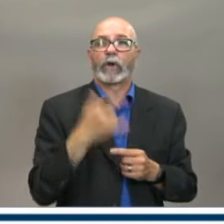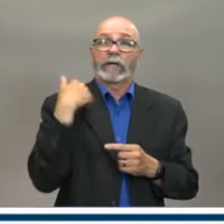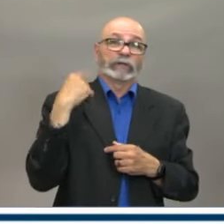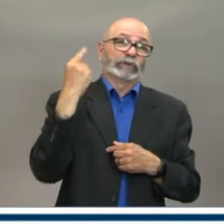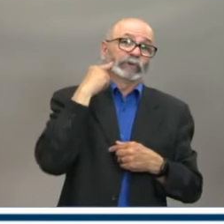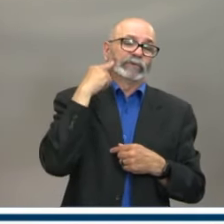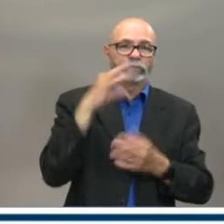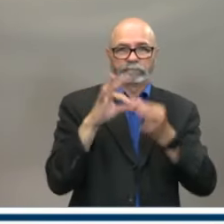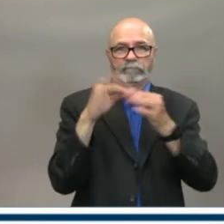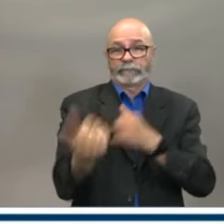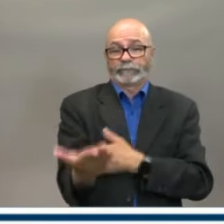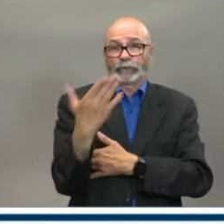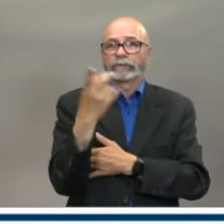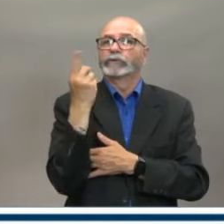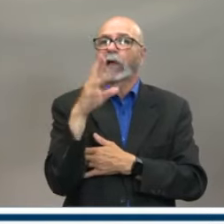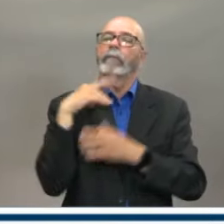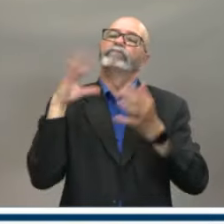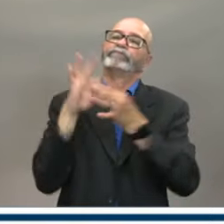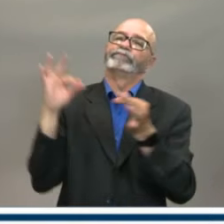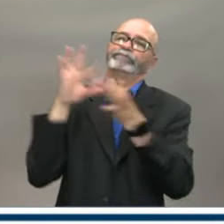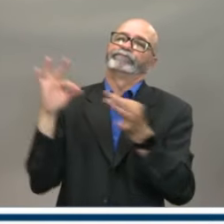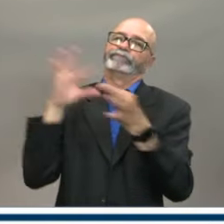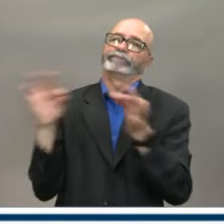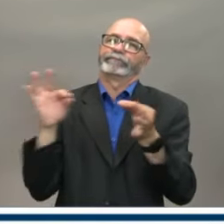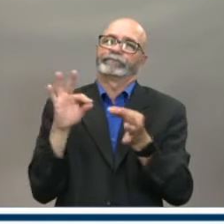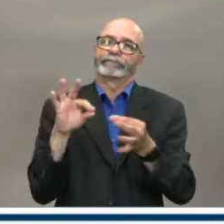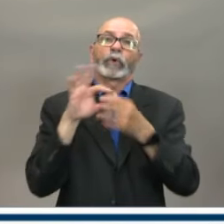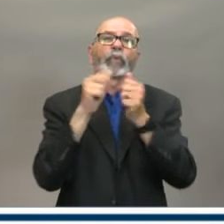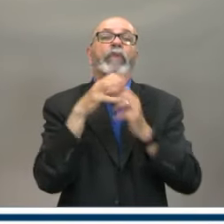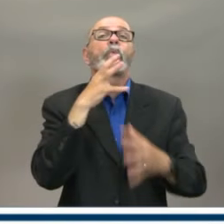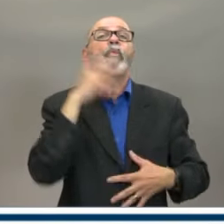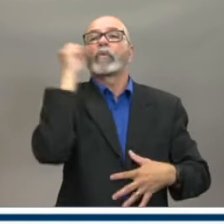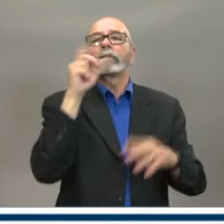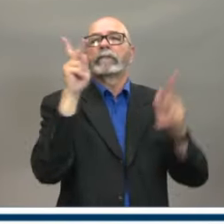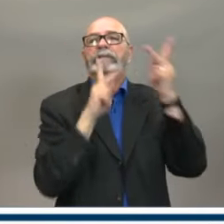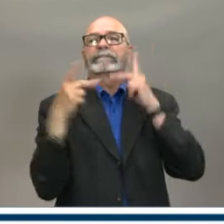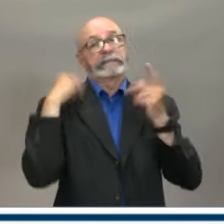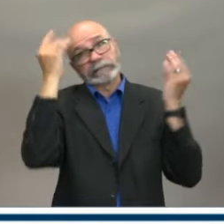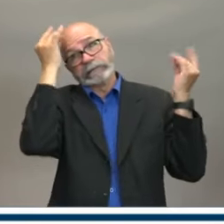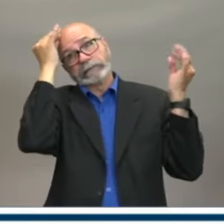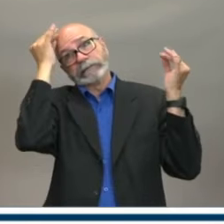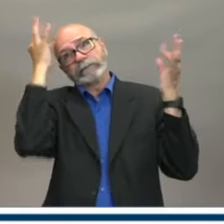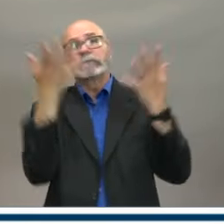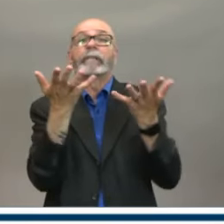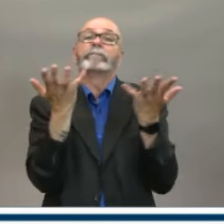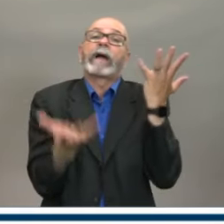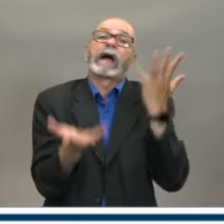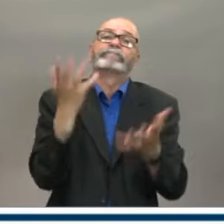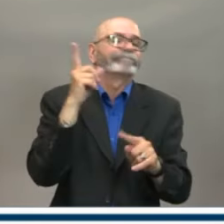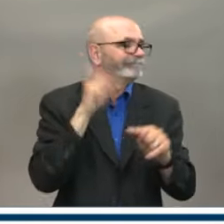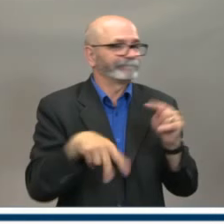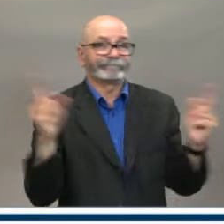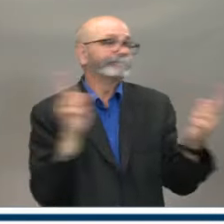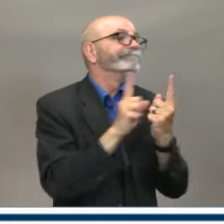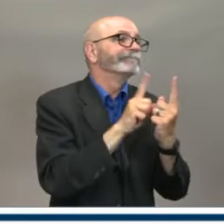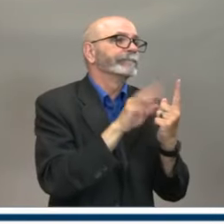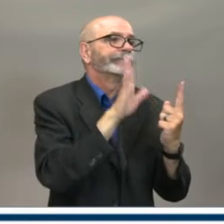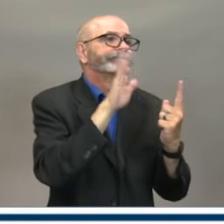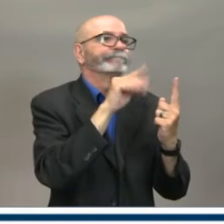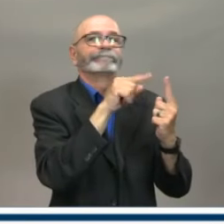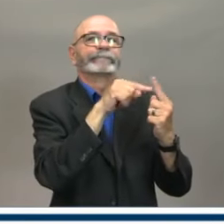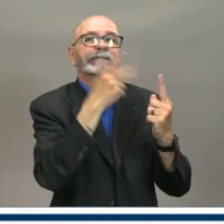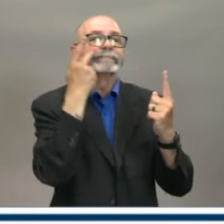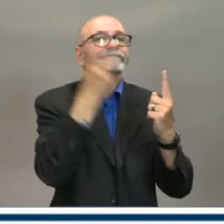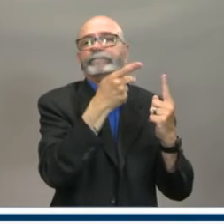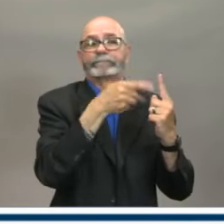Information Morning how families with elders in long-term care should consider the possibility they won't get to see their loved ones in person again. And